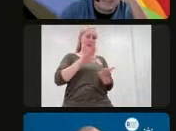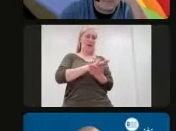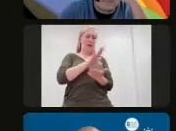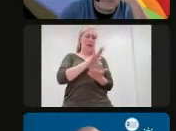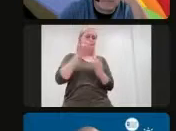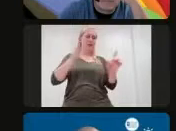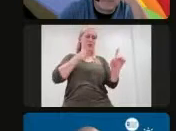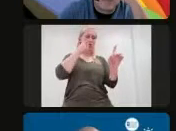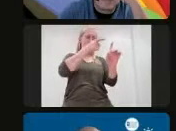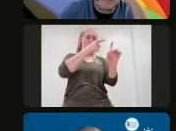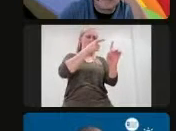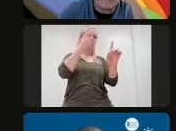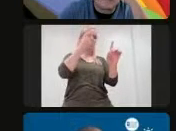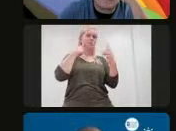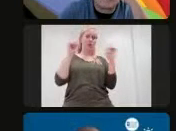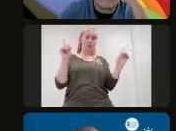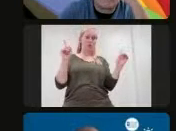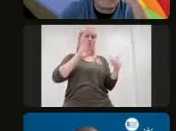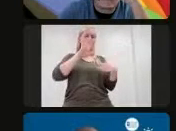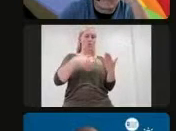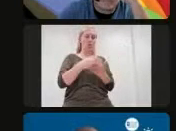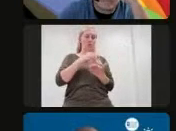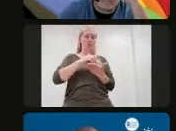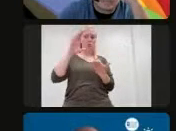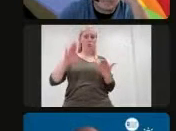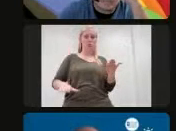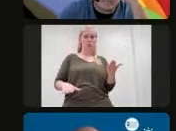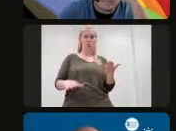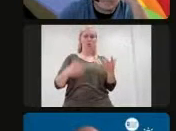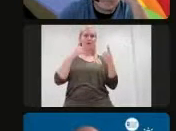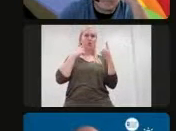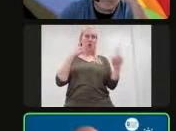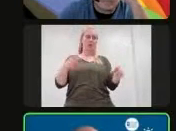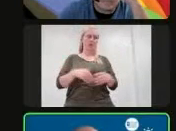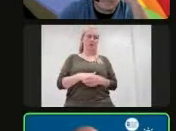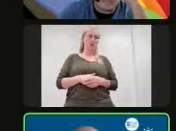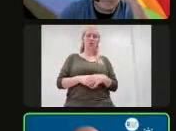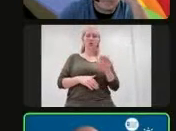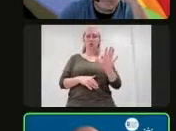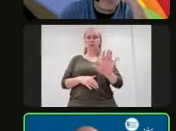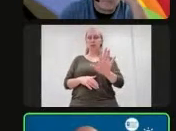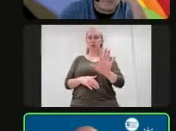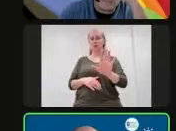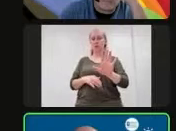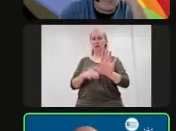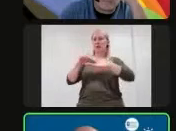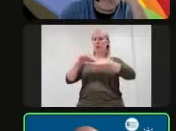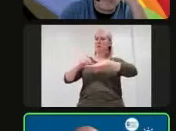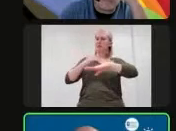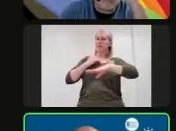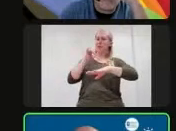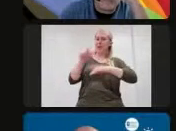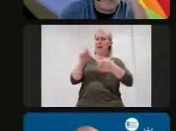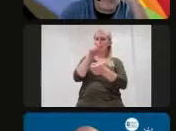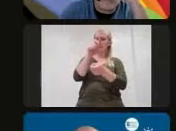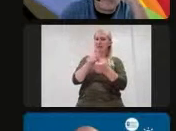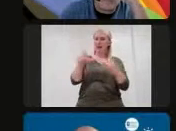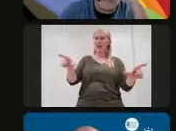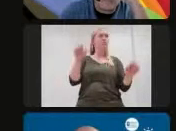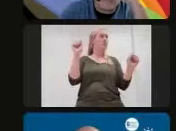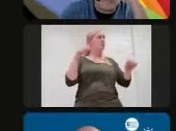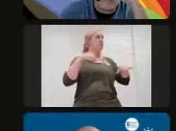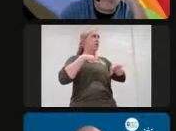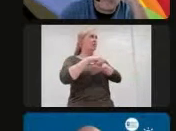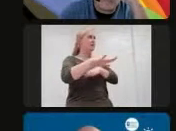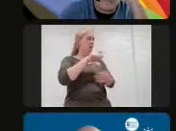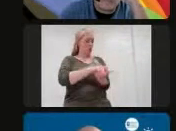goals of all our students are accomplished. Satya, can I have you send me that language? Oh yeah, I will send it if you want. I wrote